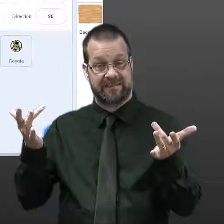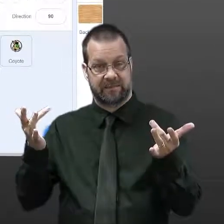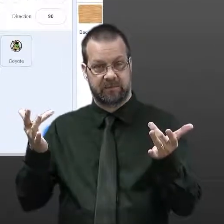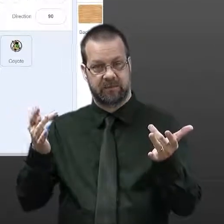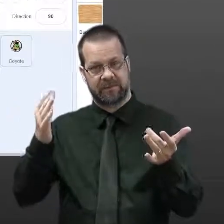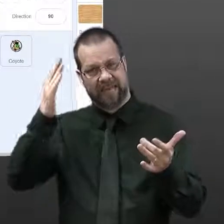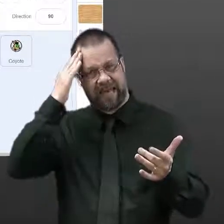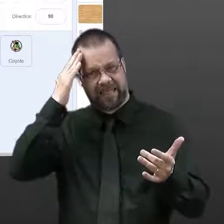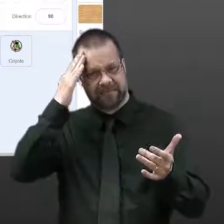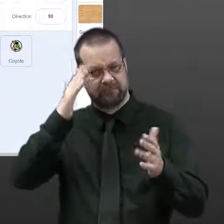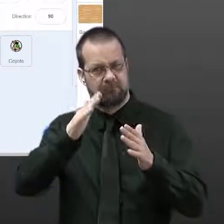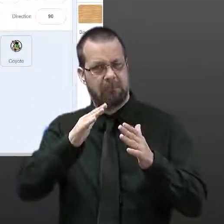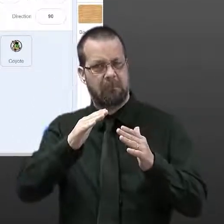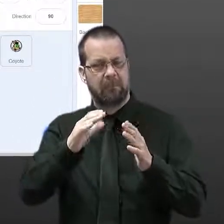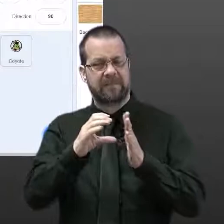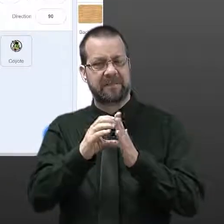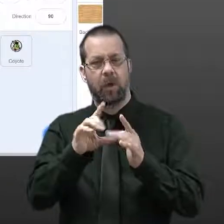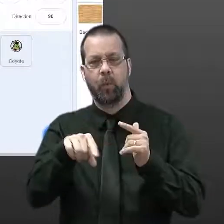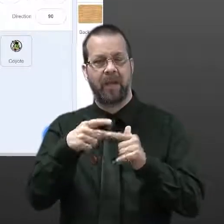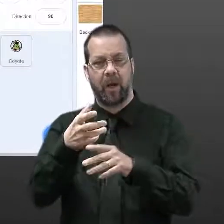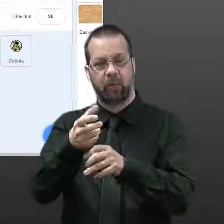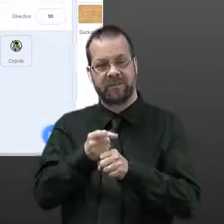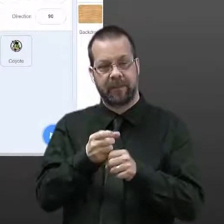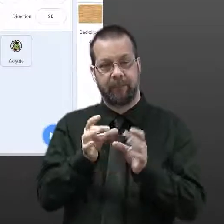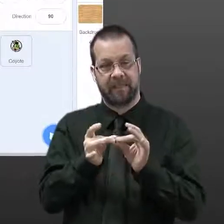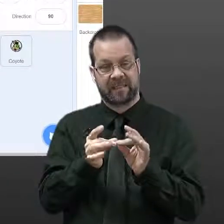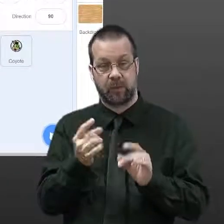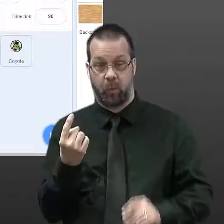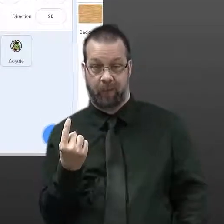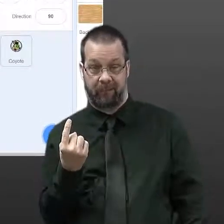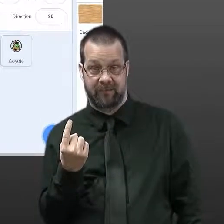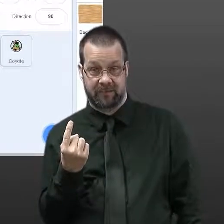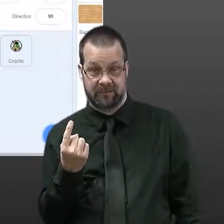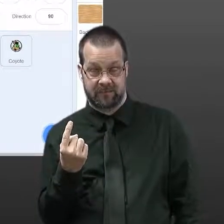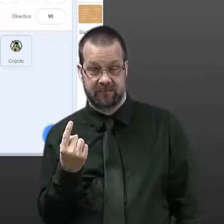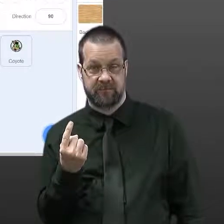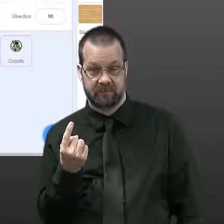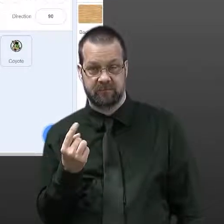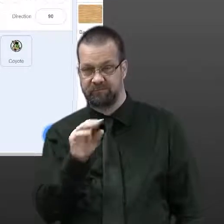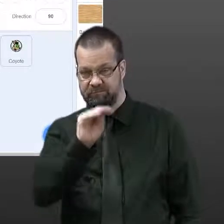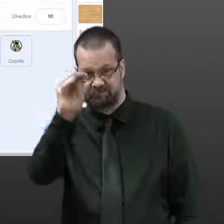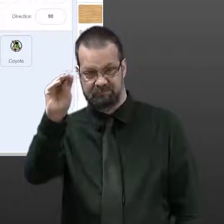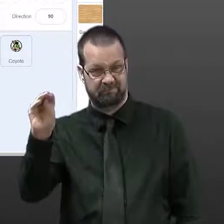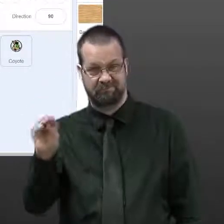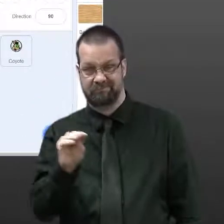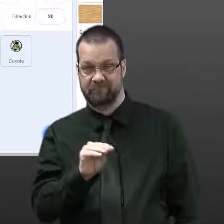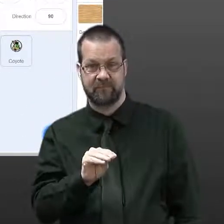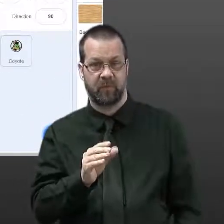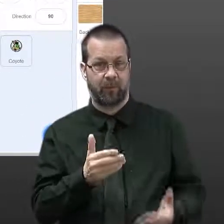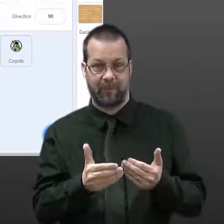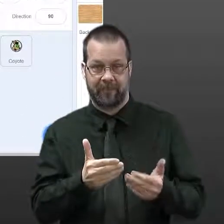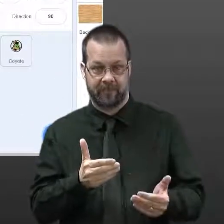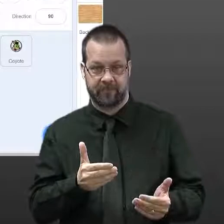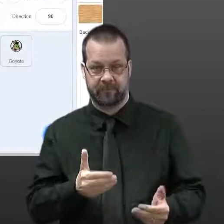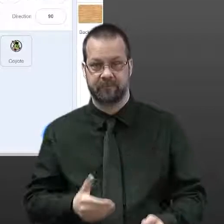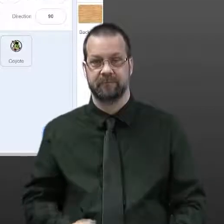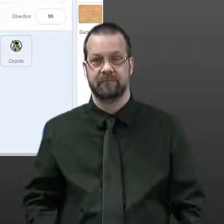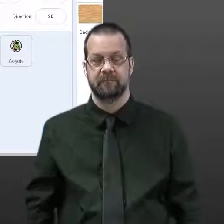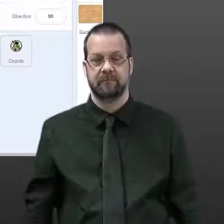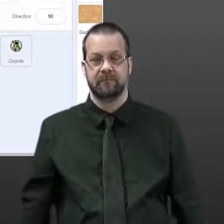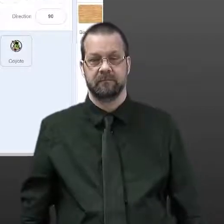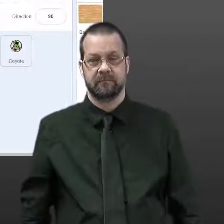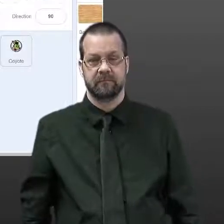a hat block that says when I receive message 1. You can place this anywhere on your